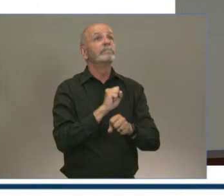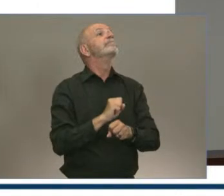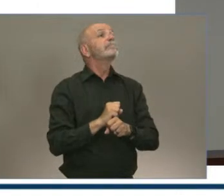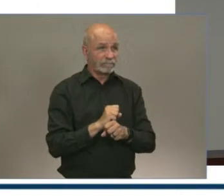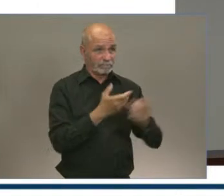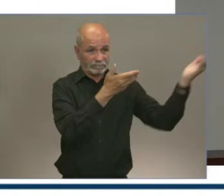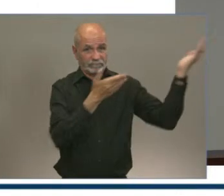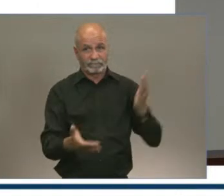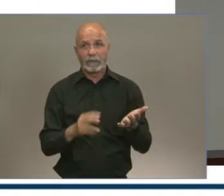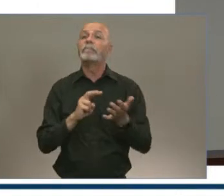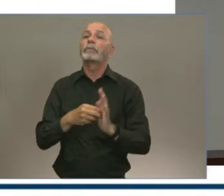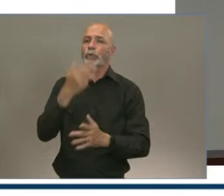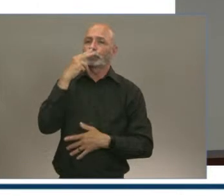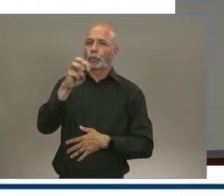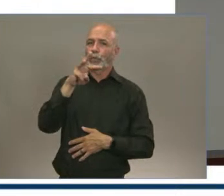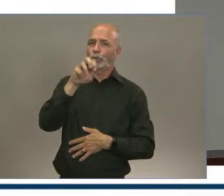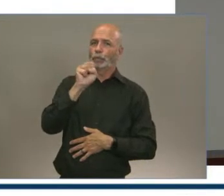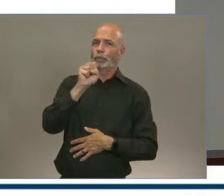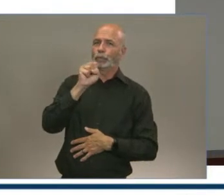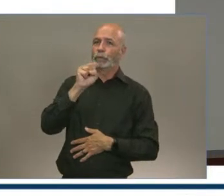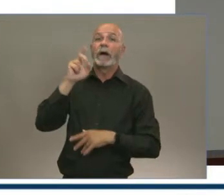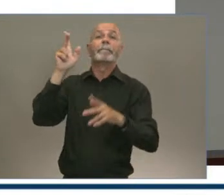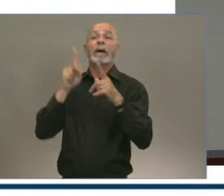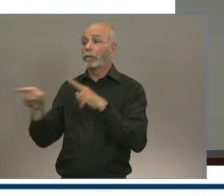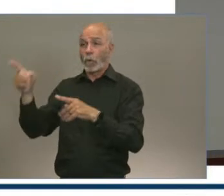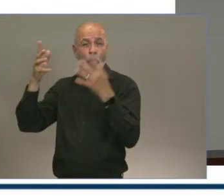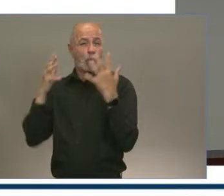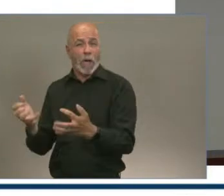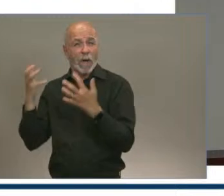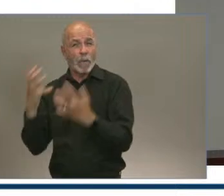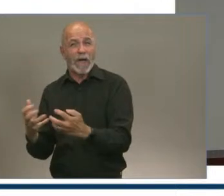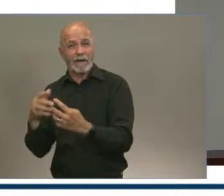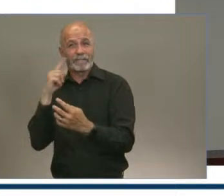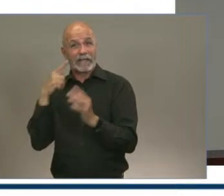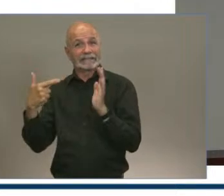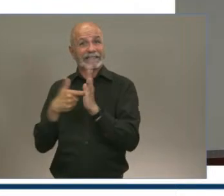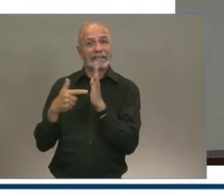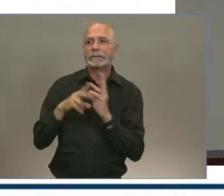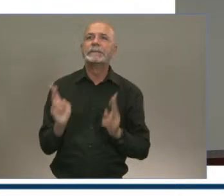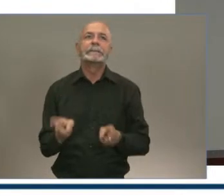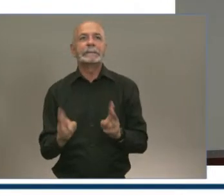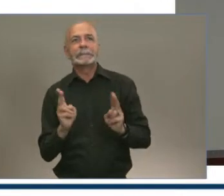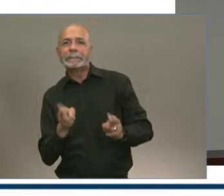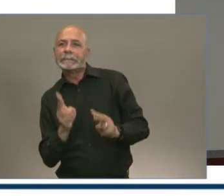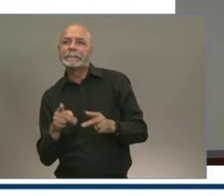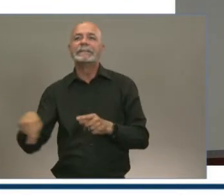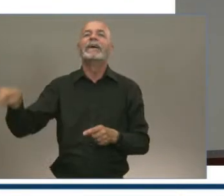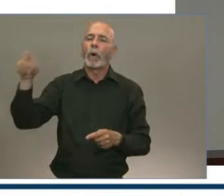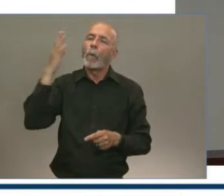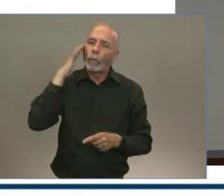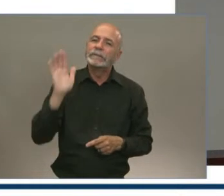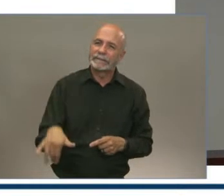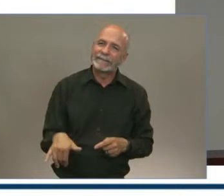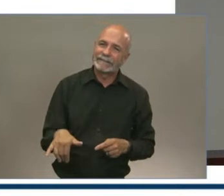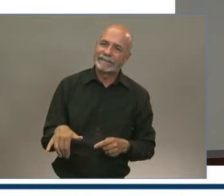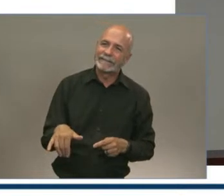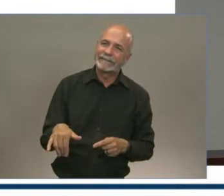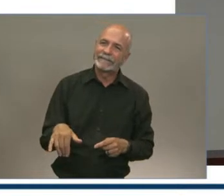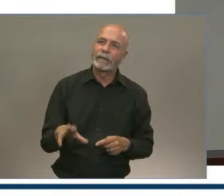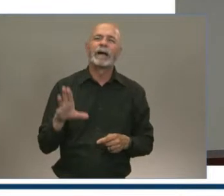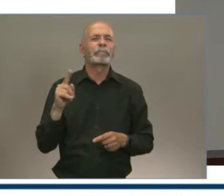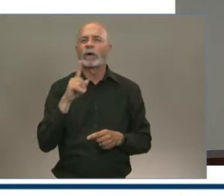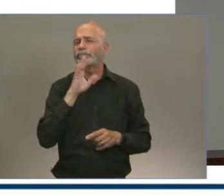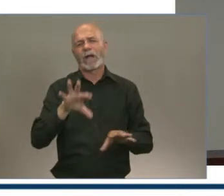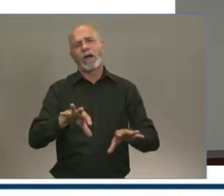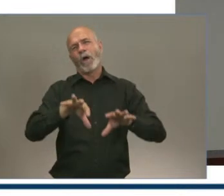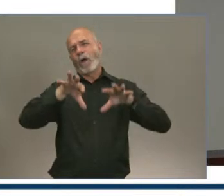know people want to get vaccinated, especially those who are eligible for a second dose. So we have plenty of vaccine, and we